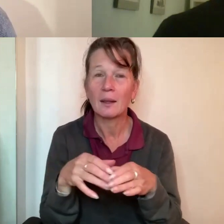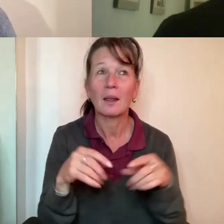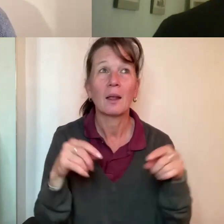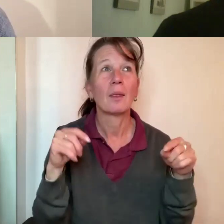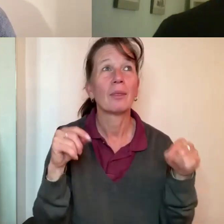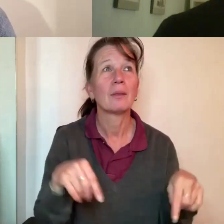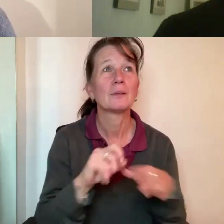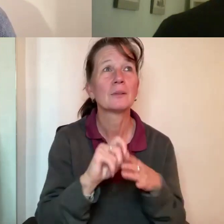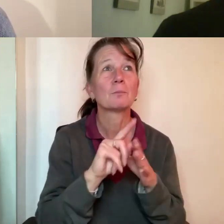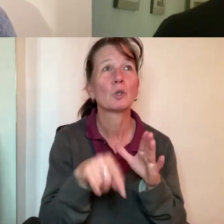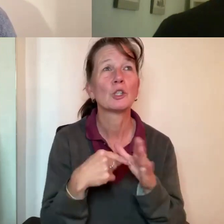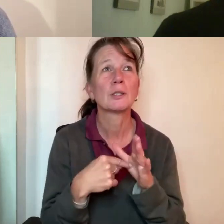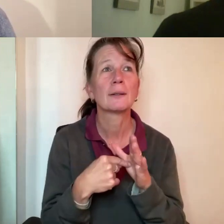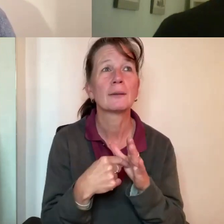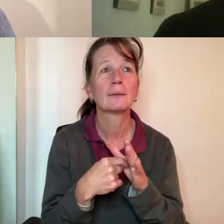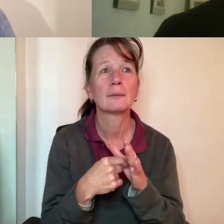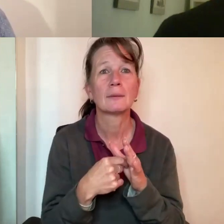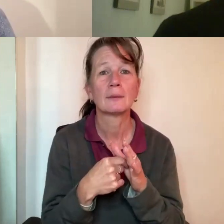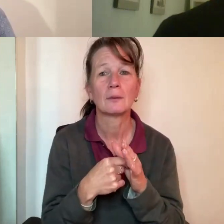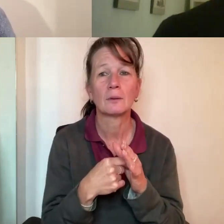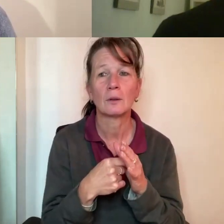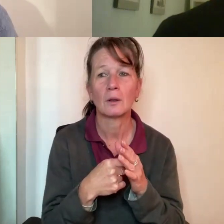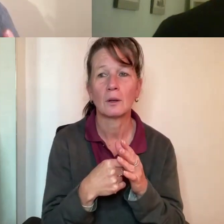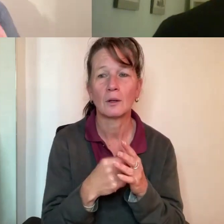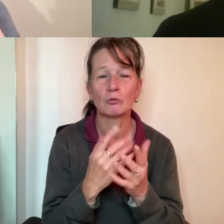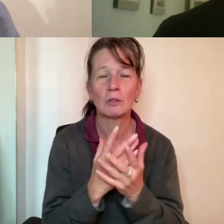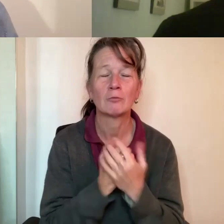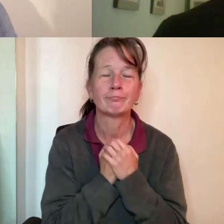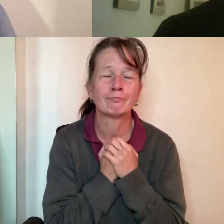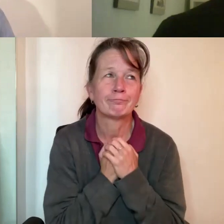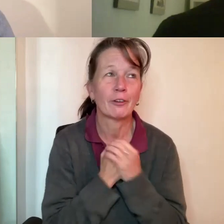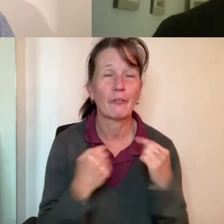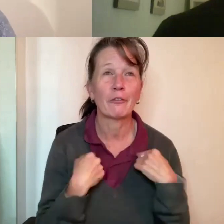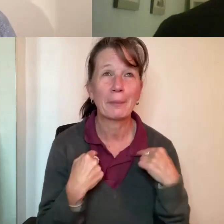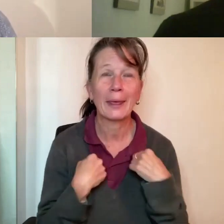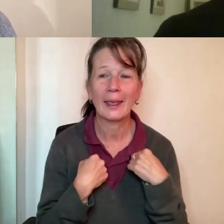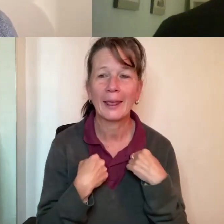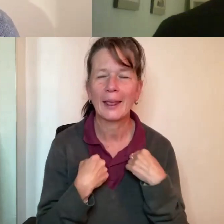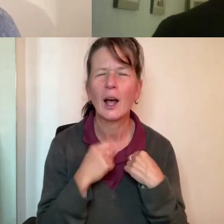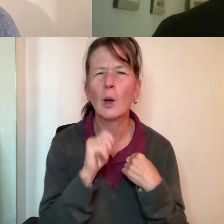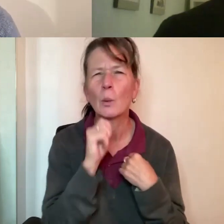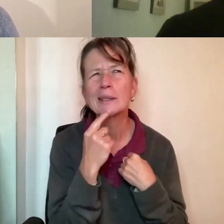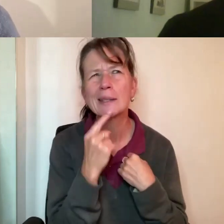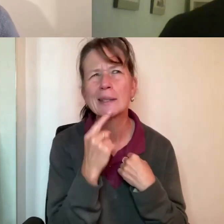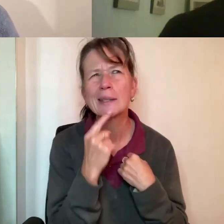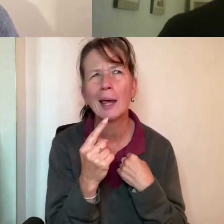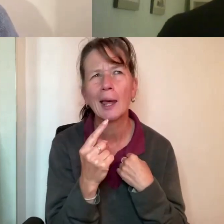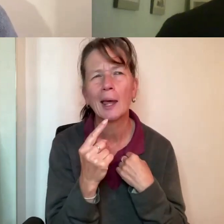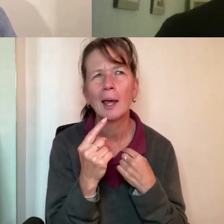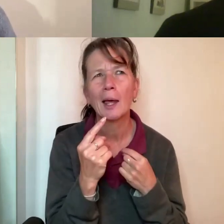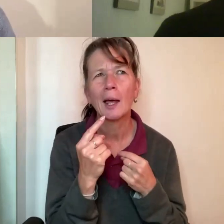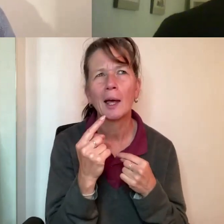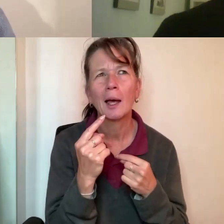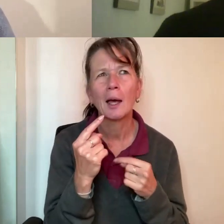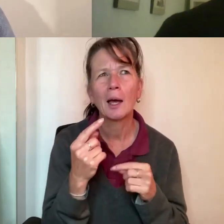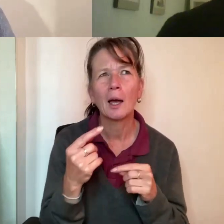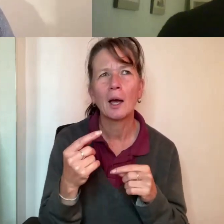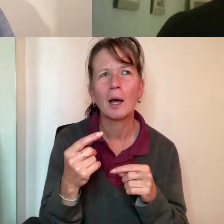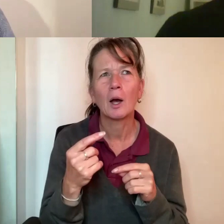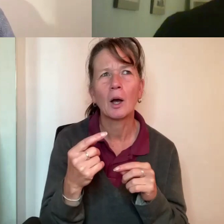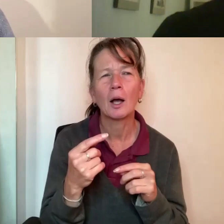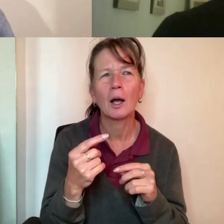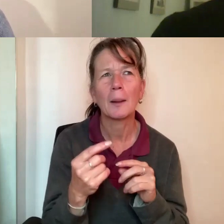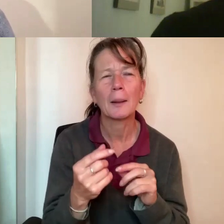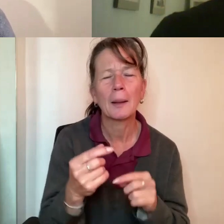that was really dear to me, that I'm going to say retrospectively I pitched to Freddie,